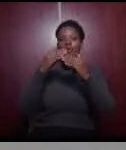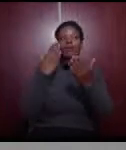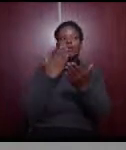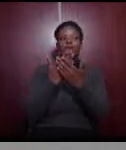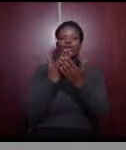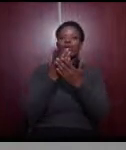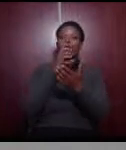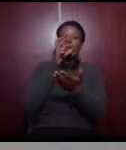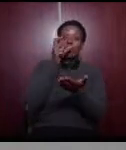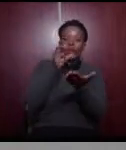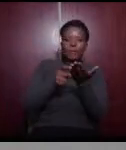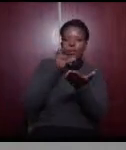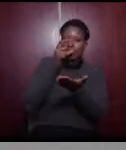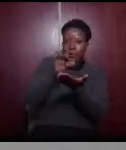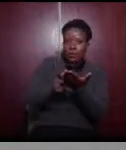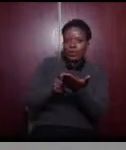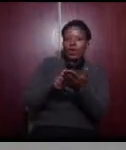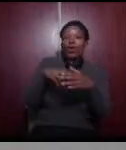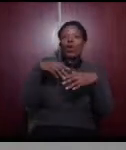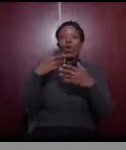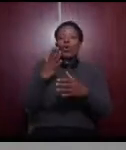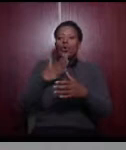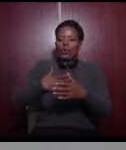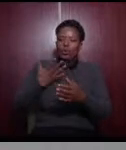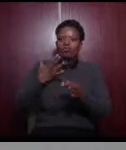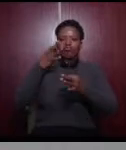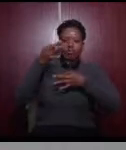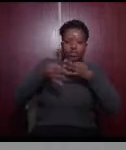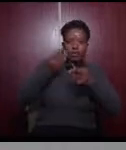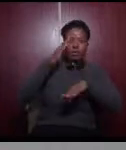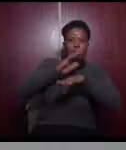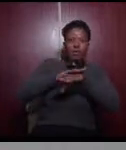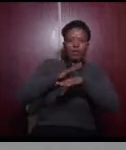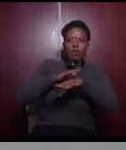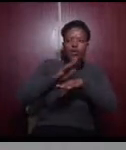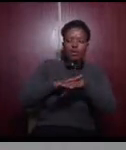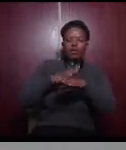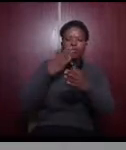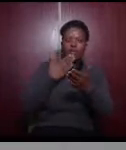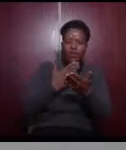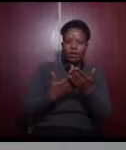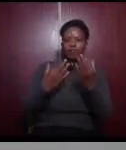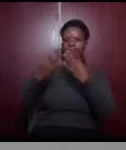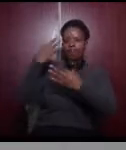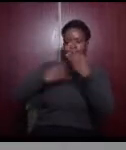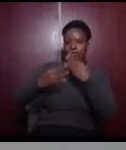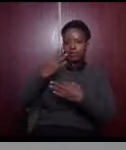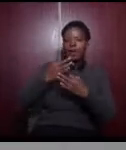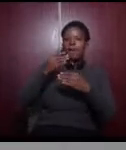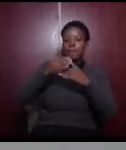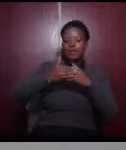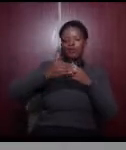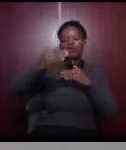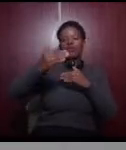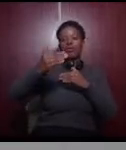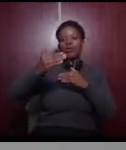comment or you need further clarity, before I can hand over to our stakeholders to